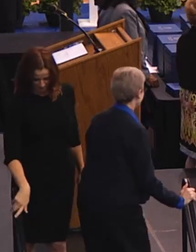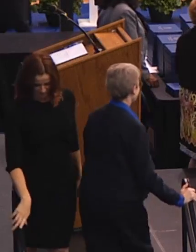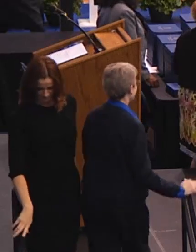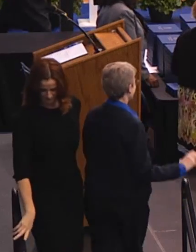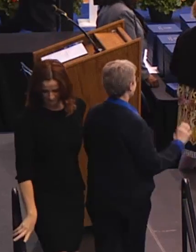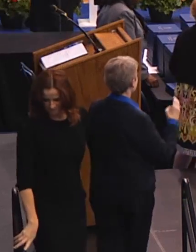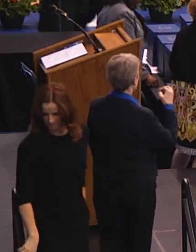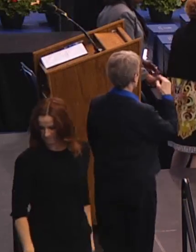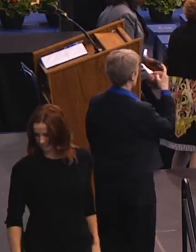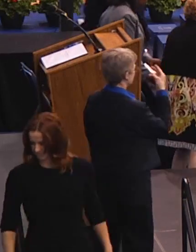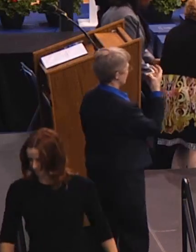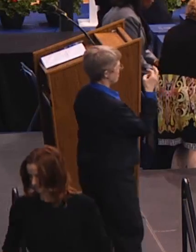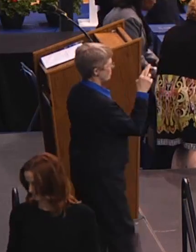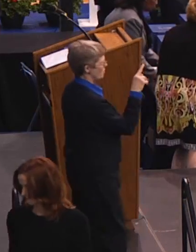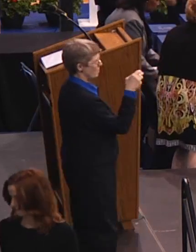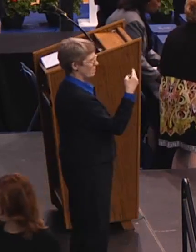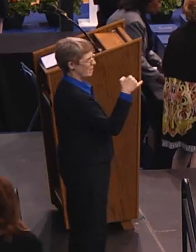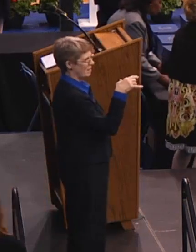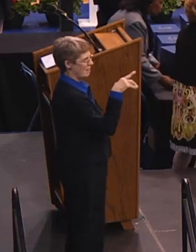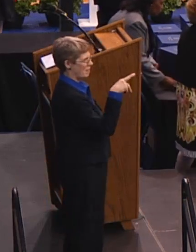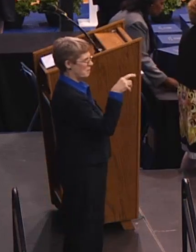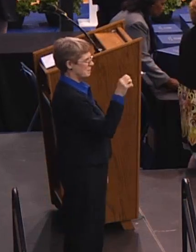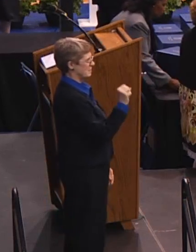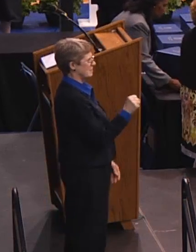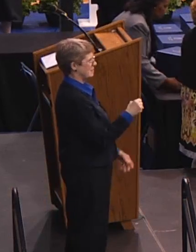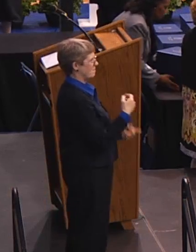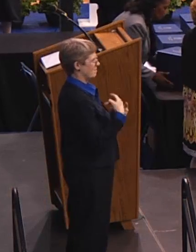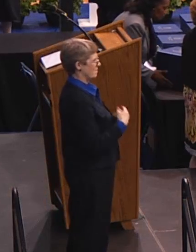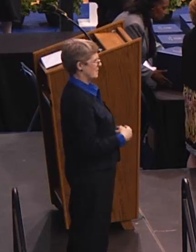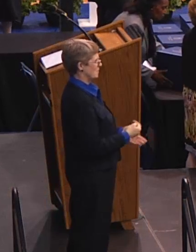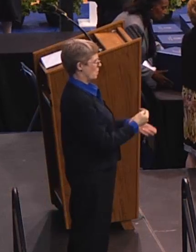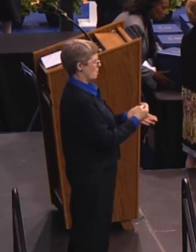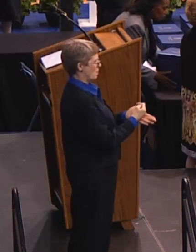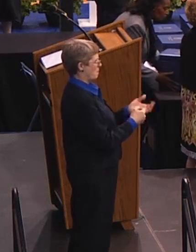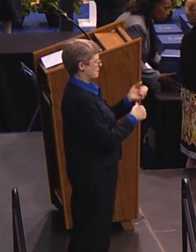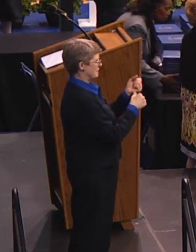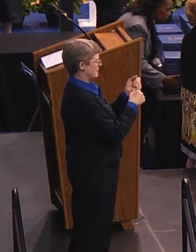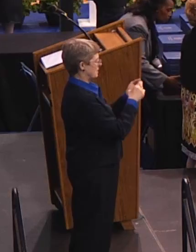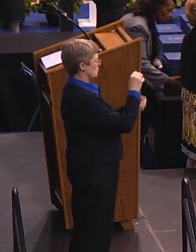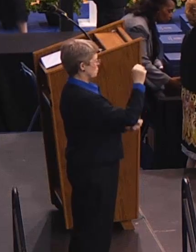Christopher Shane Phillips, physical therapist assistant, summa cum laude.